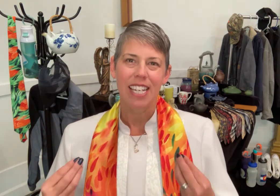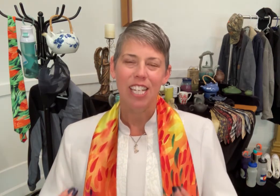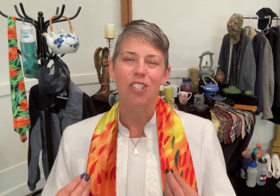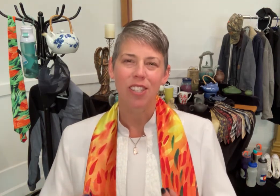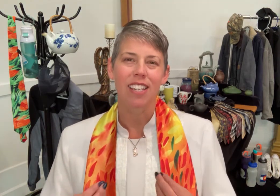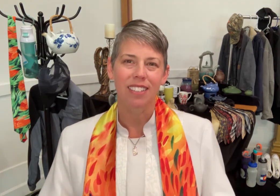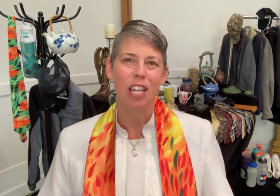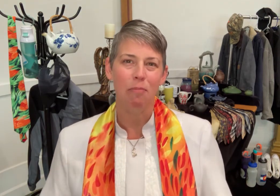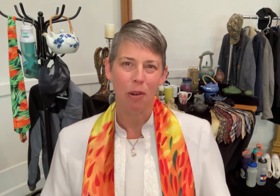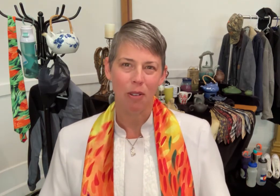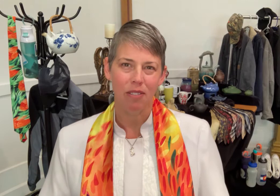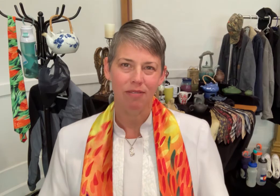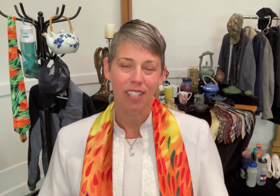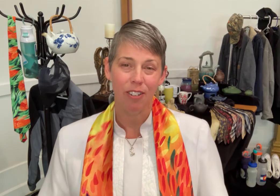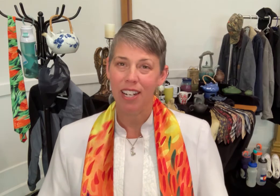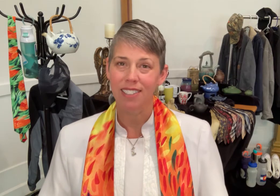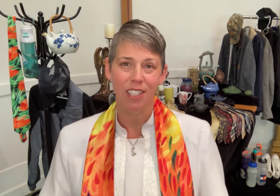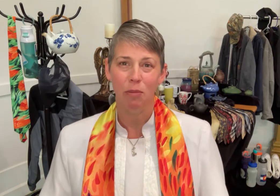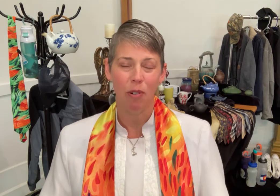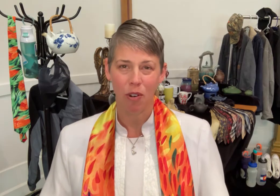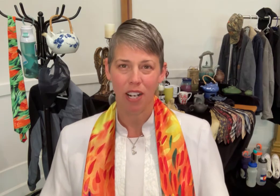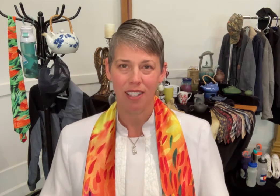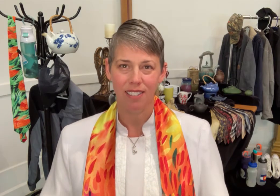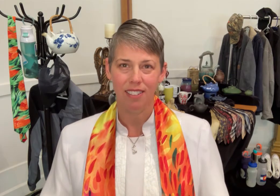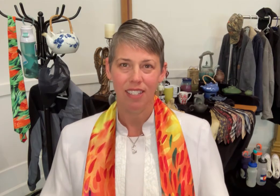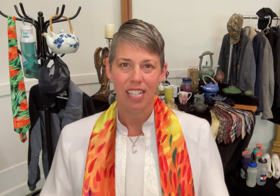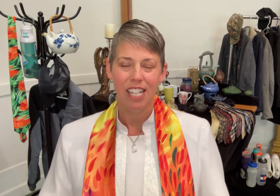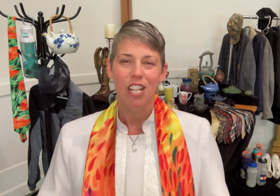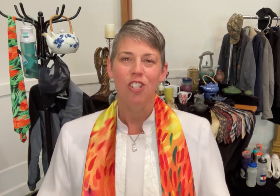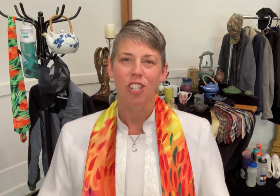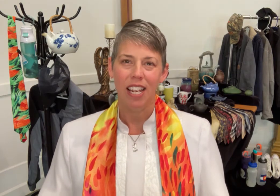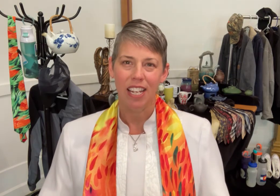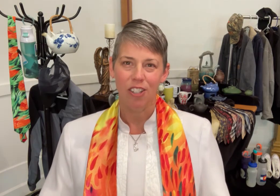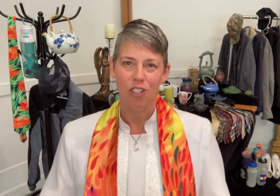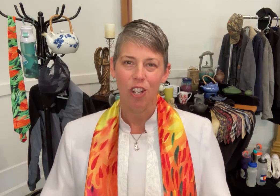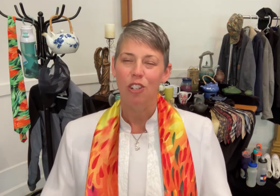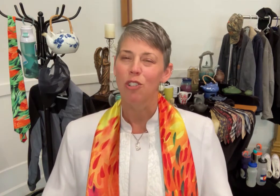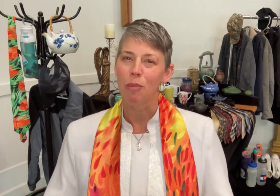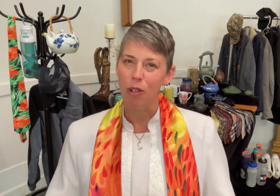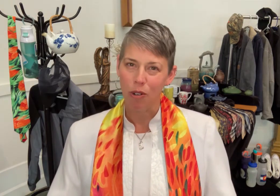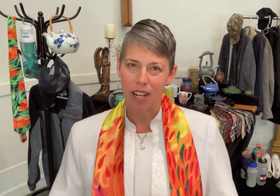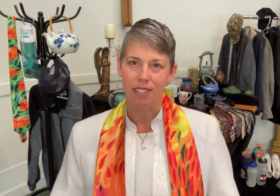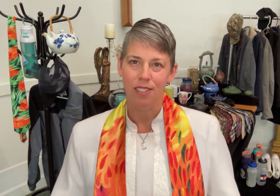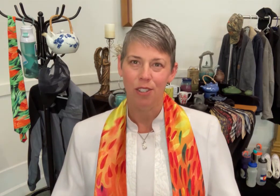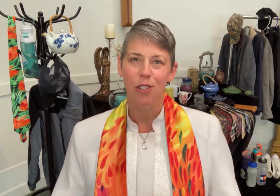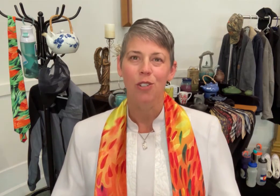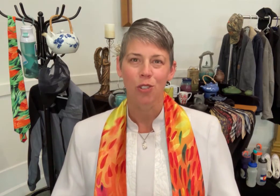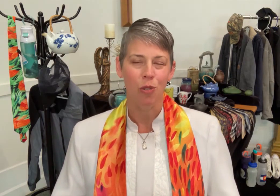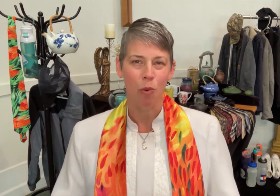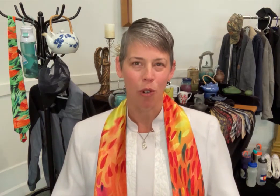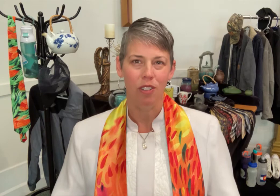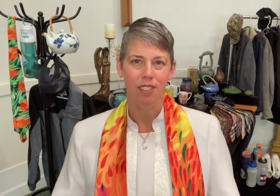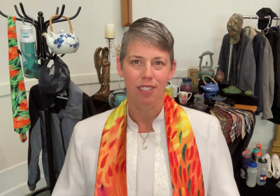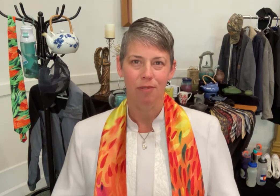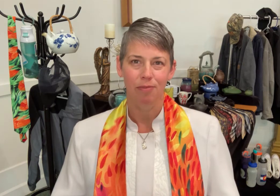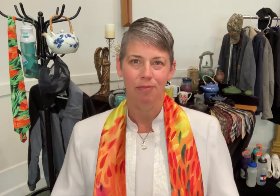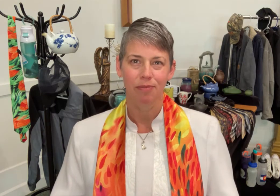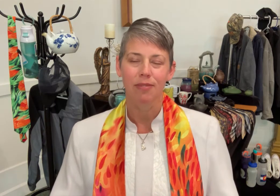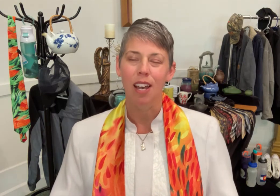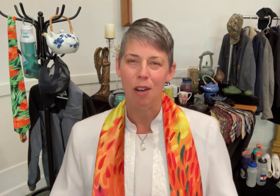Changed into the example that Christ sets before us. Changed to be Christ to the